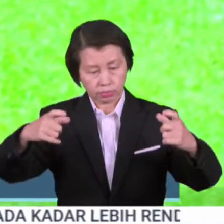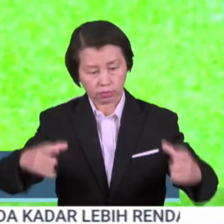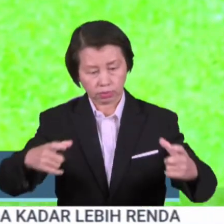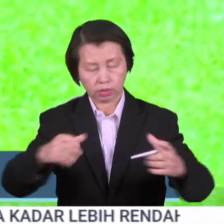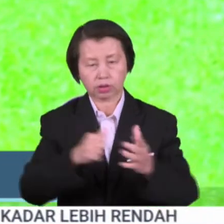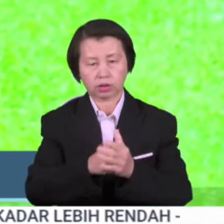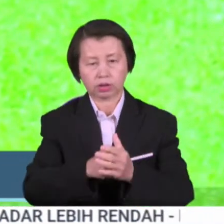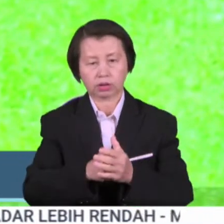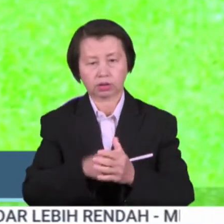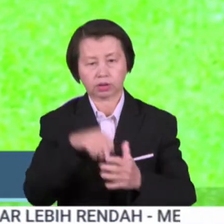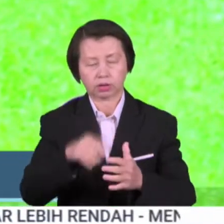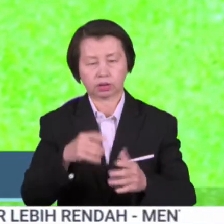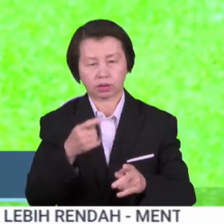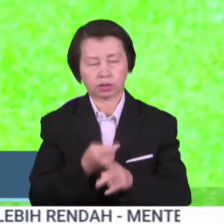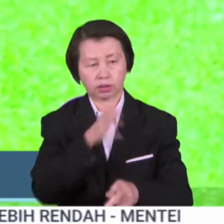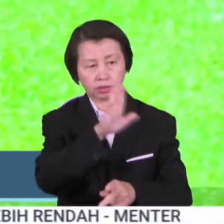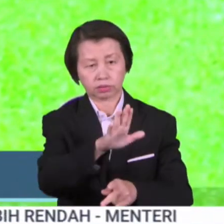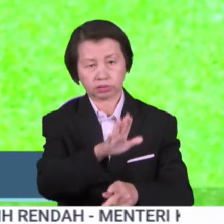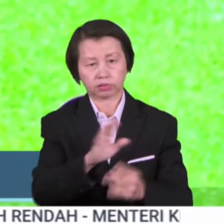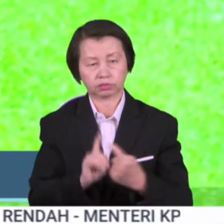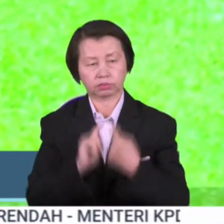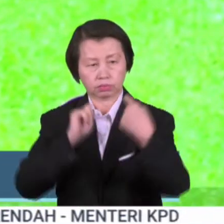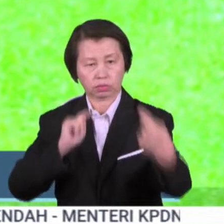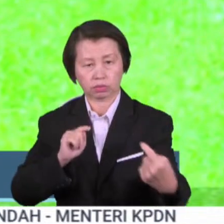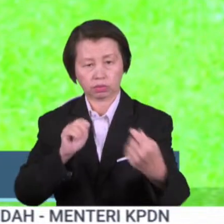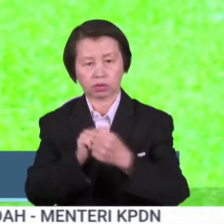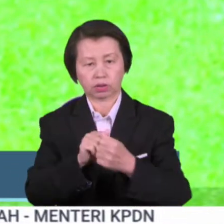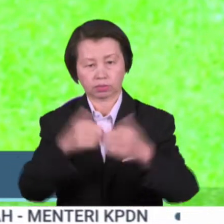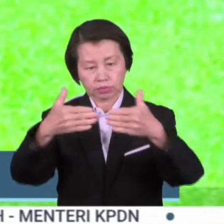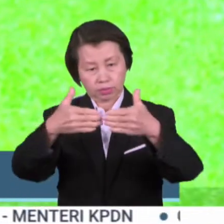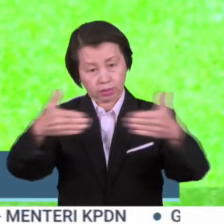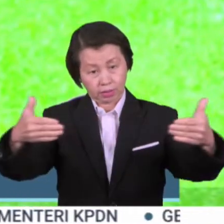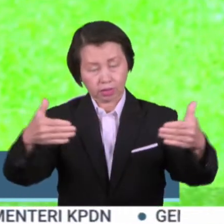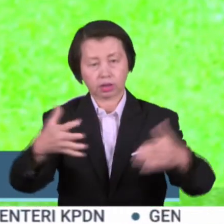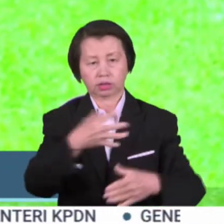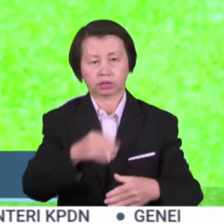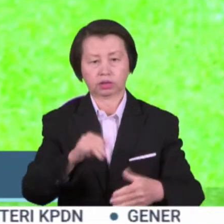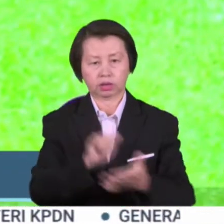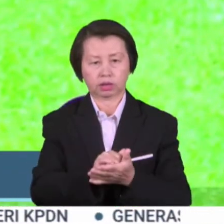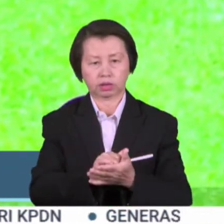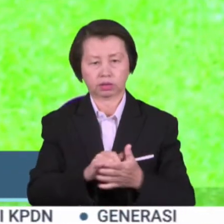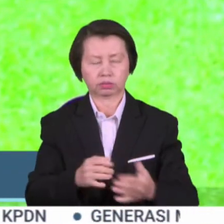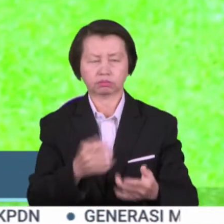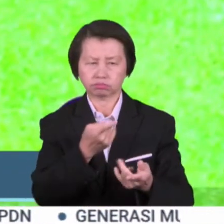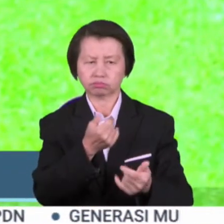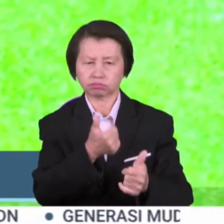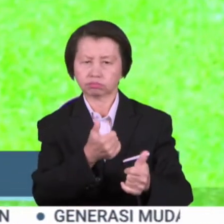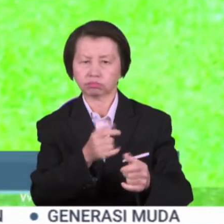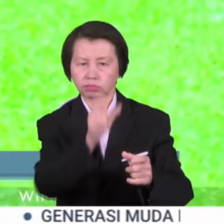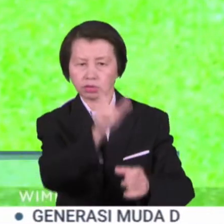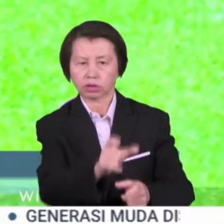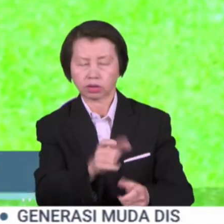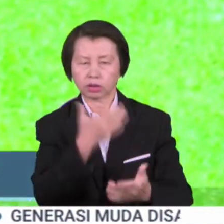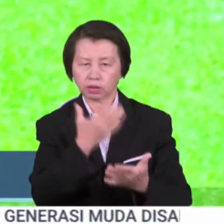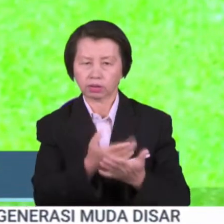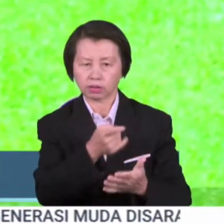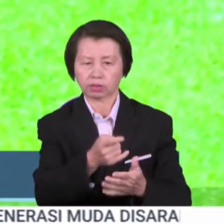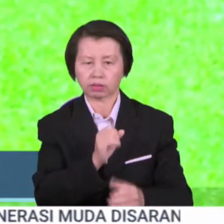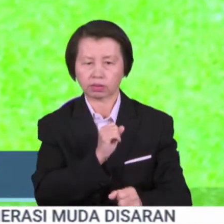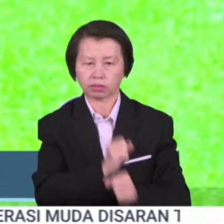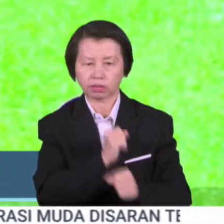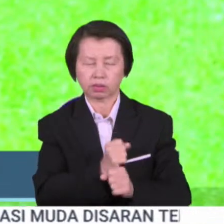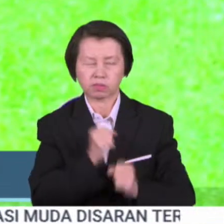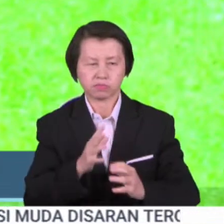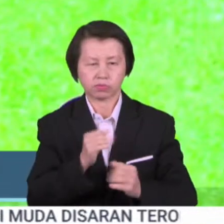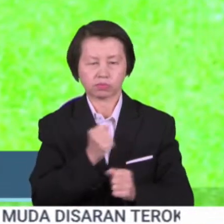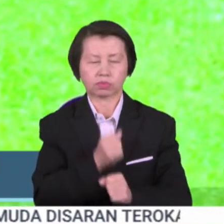his grants he kind of scares off his opponents Across the net and extremely Nice Guy very nice person and works as